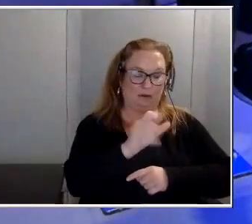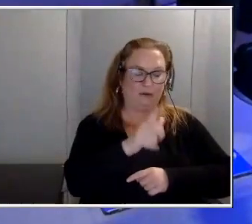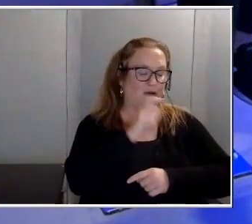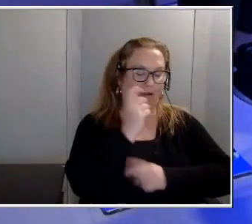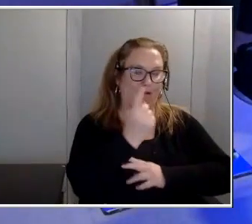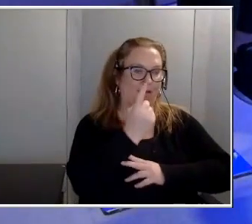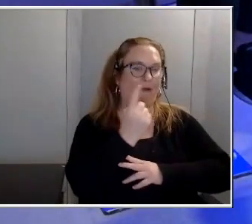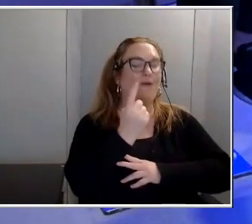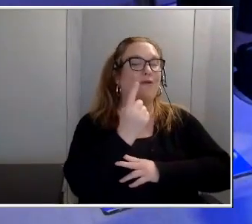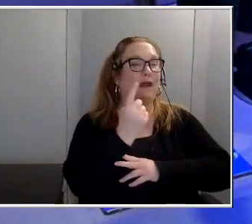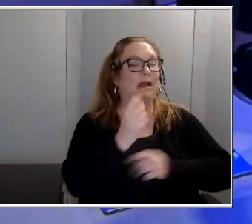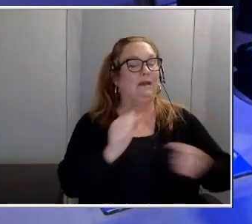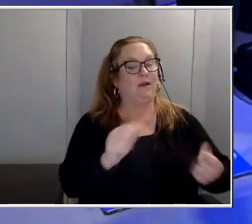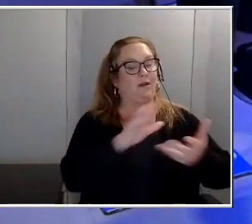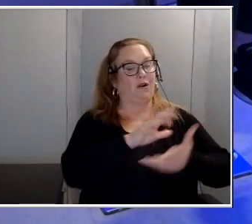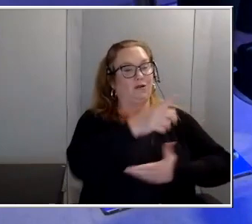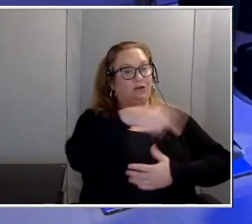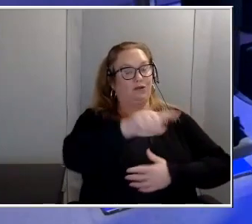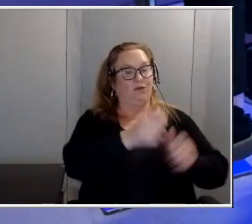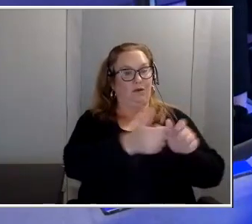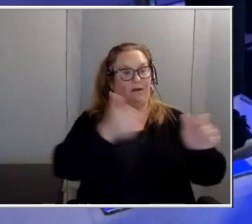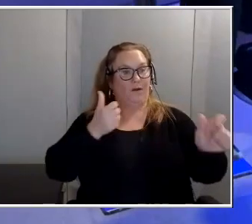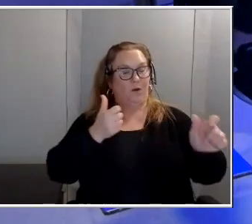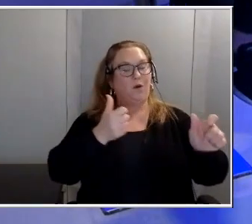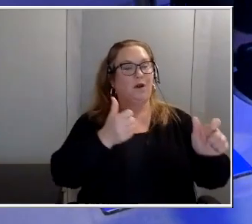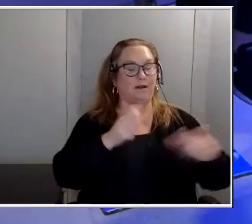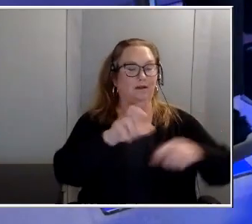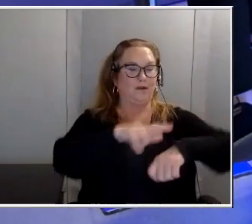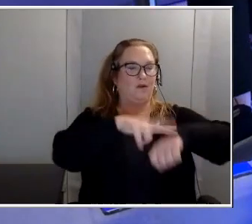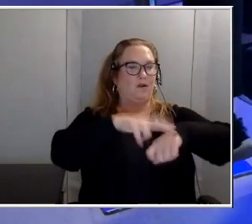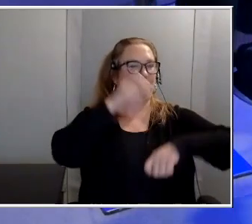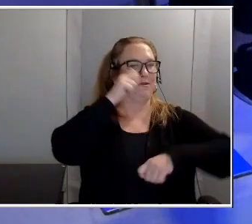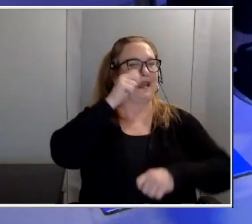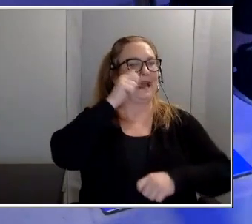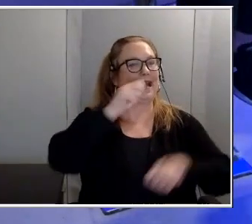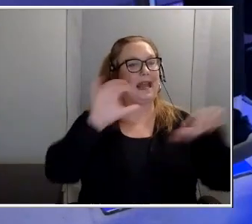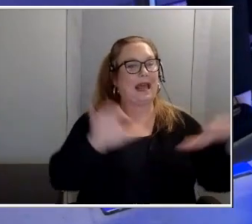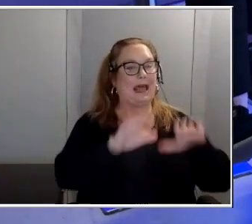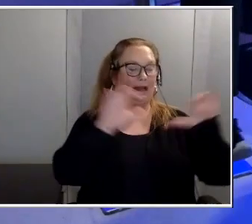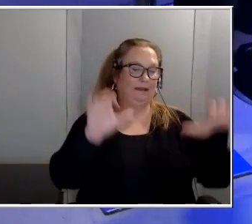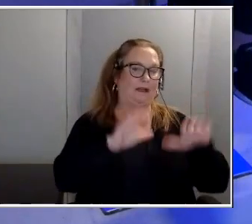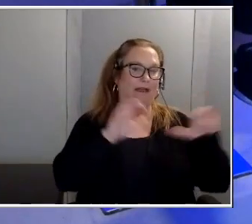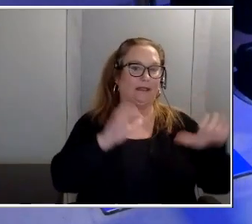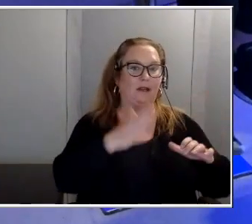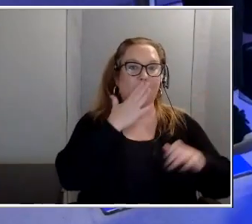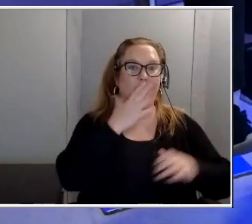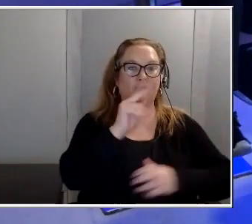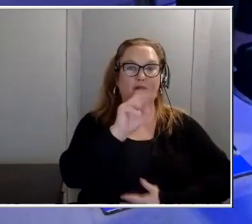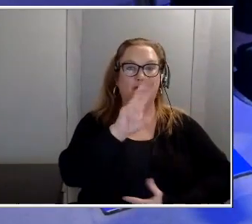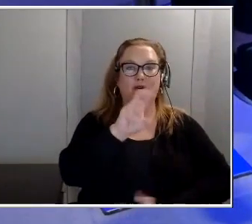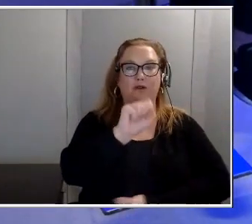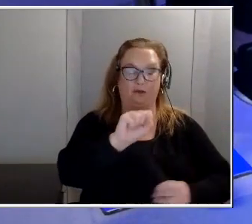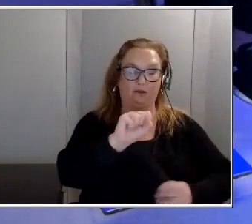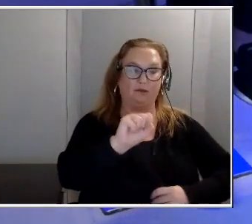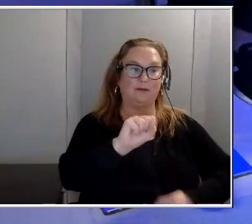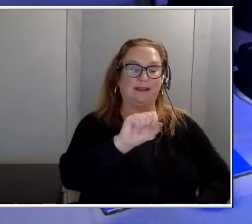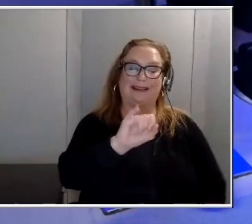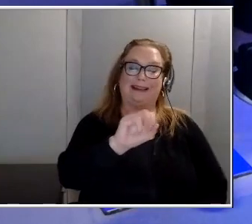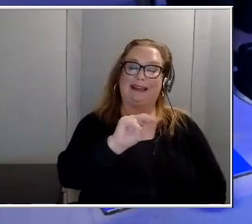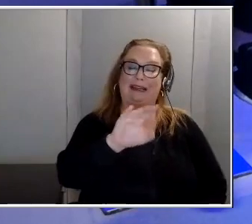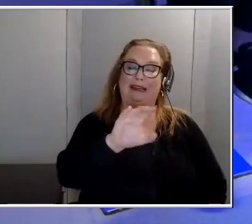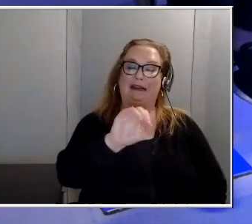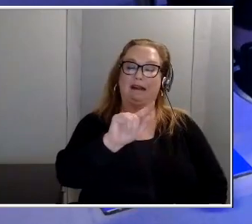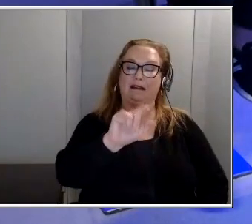especially if it causes you to avoid those normal day-to-day activities. The good news, though, is incontinence can often